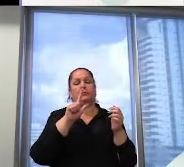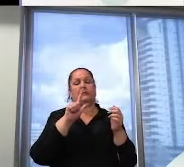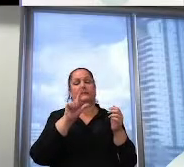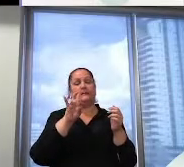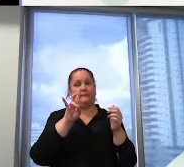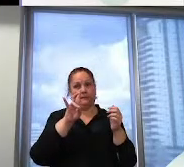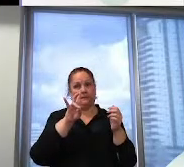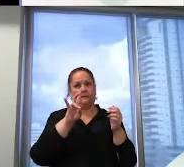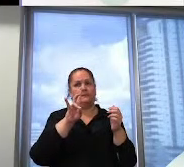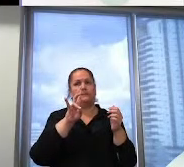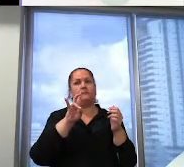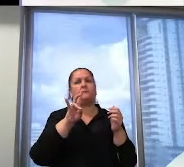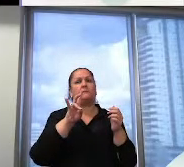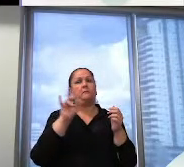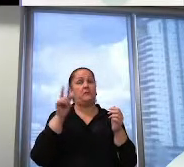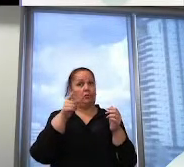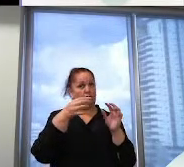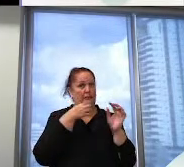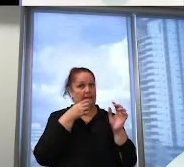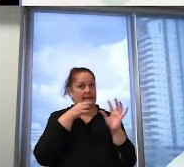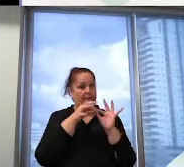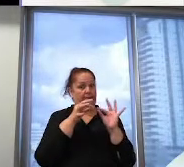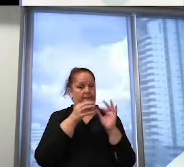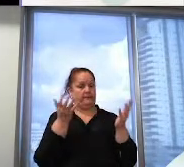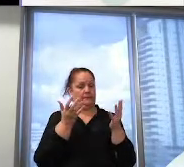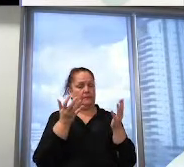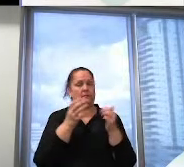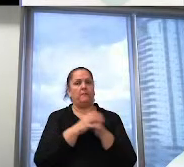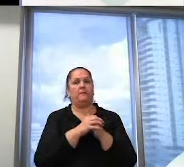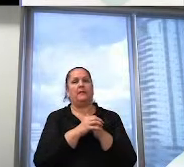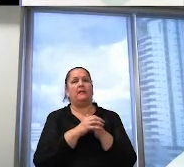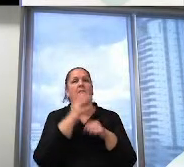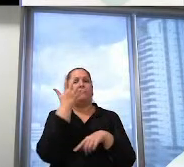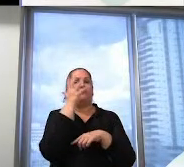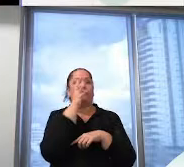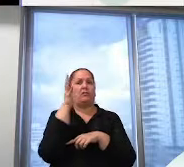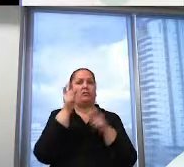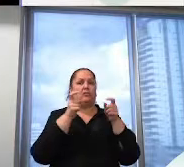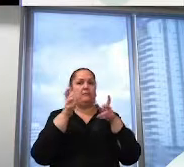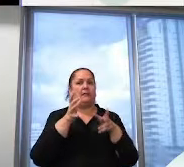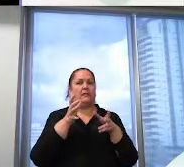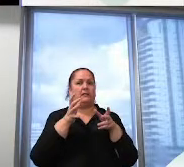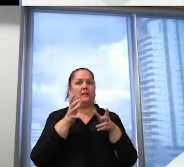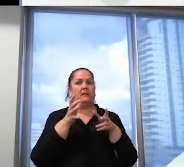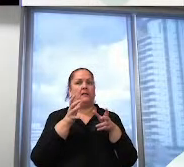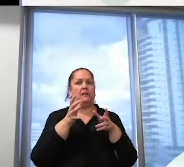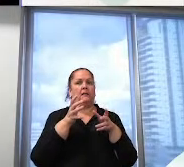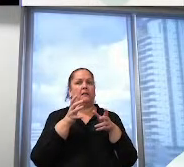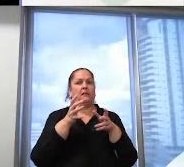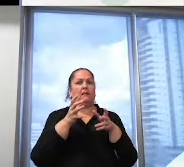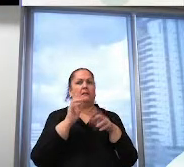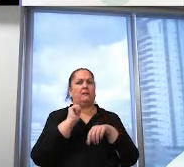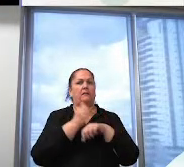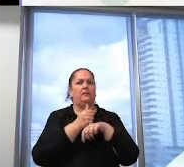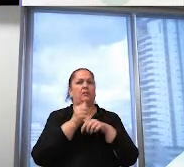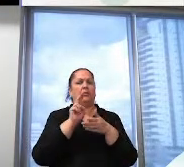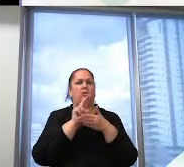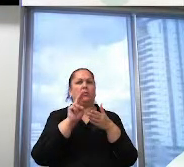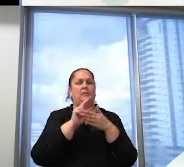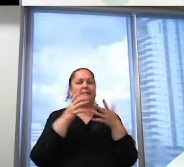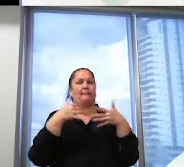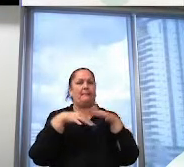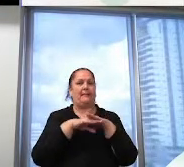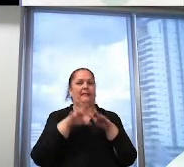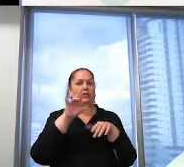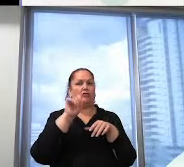TRS 27. And this is what you said, that vegetation management costs are benchmarked using a